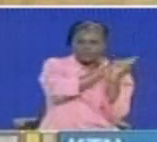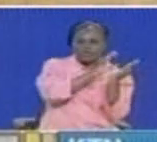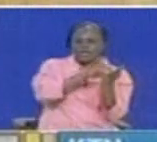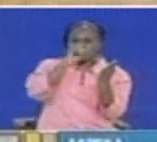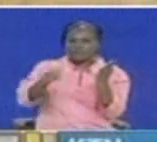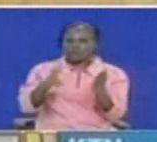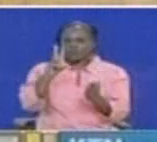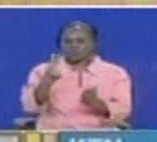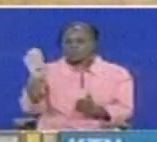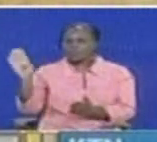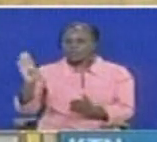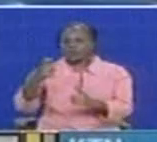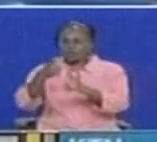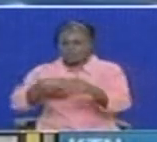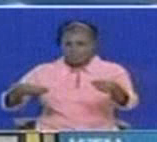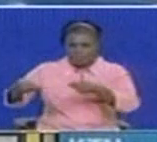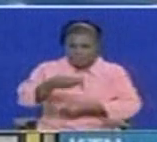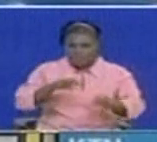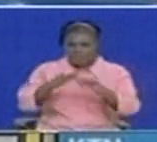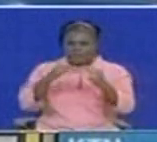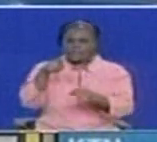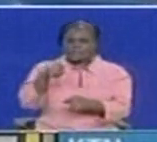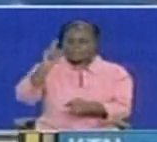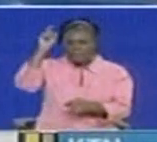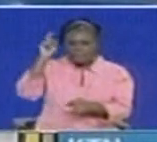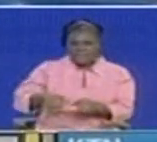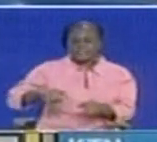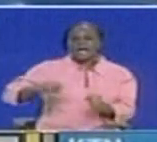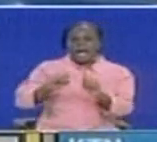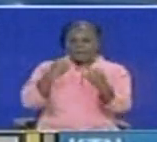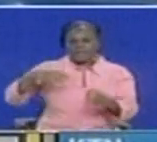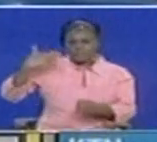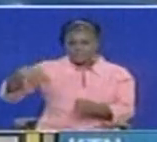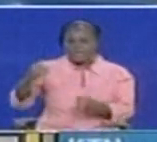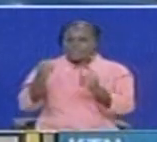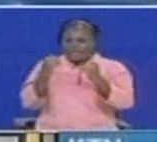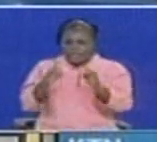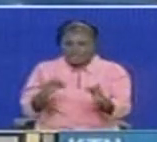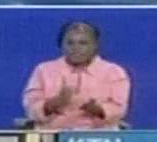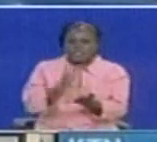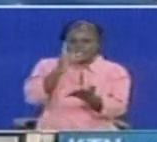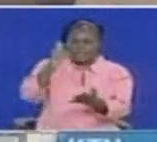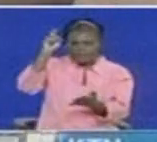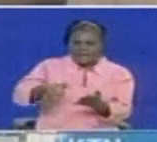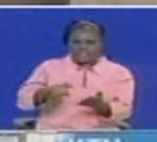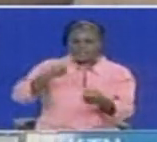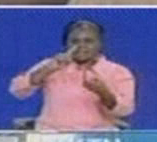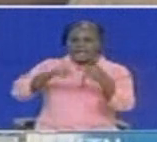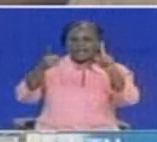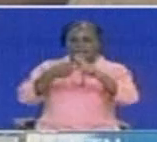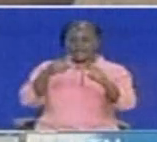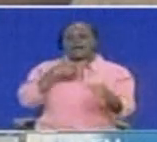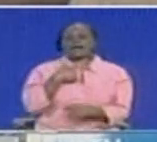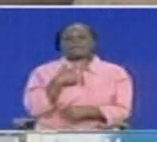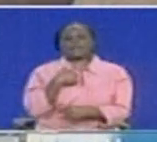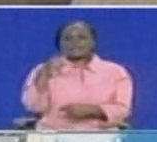billion shillings from circulation, and analysts reckon this must be a regular exercise if the currency is to stabilize. That has served